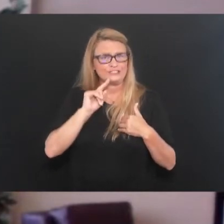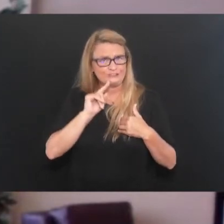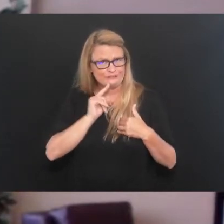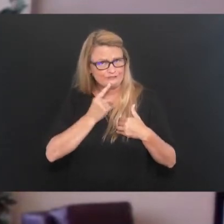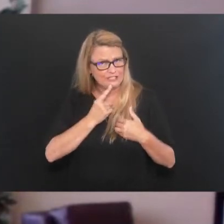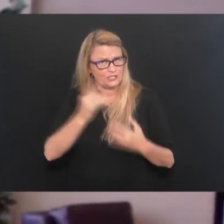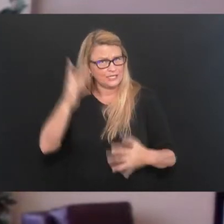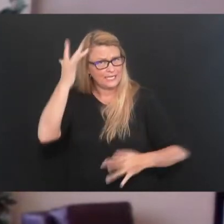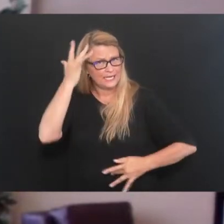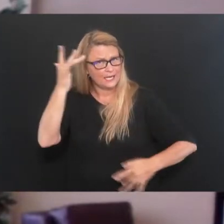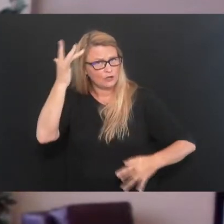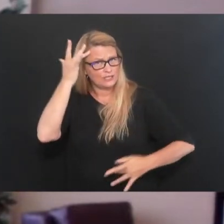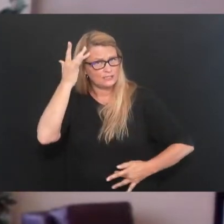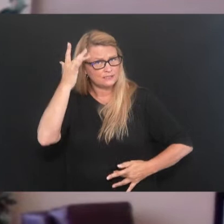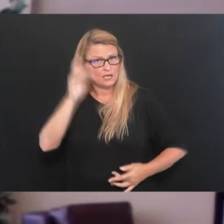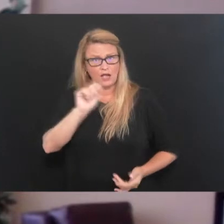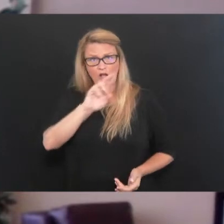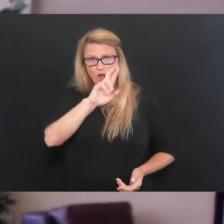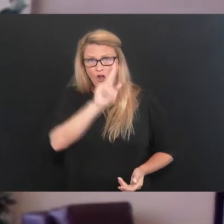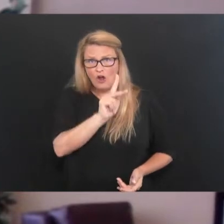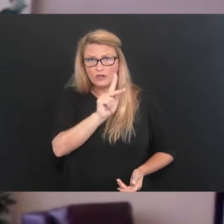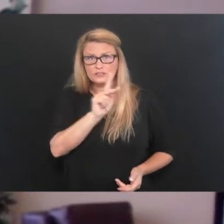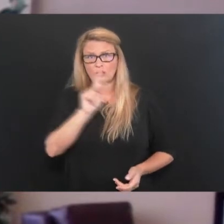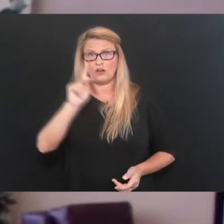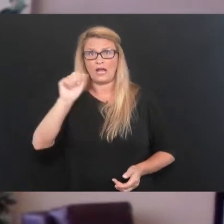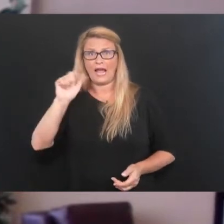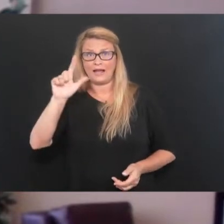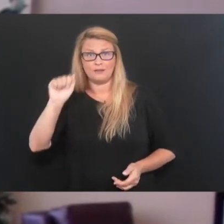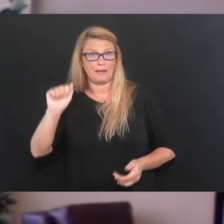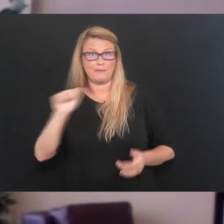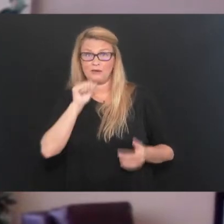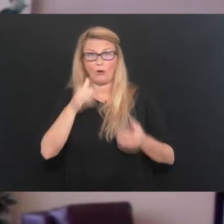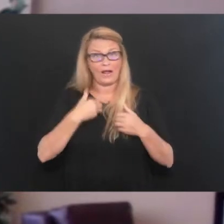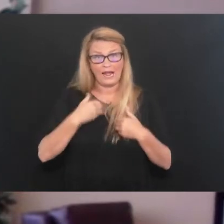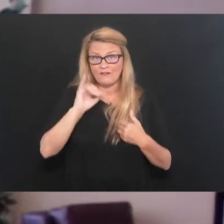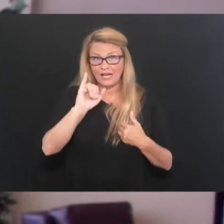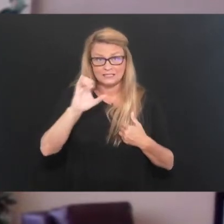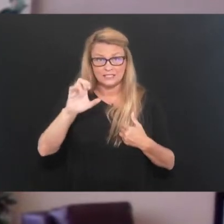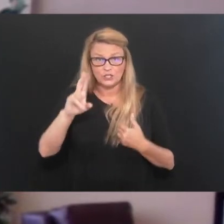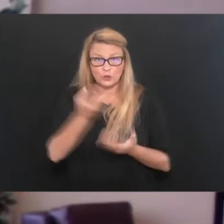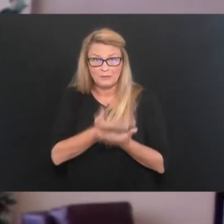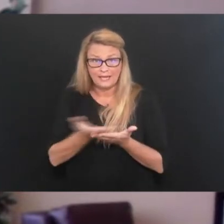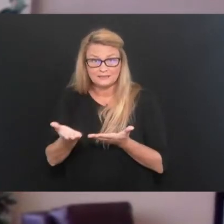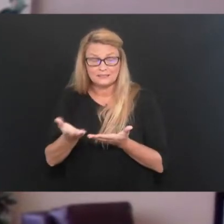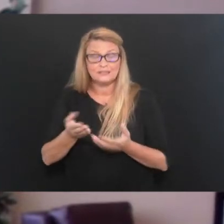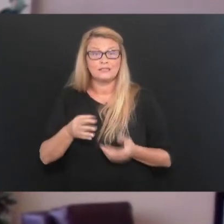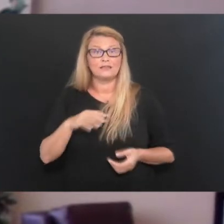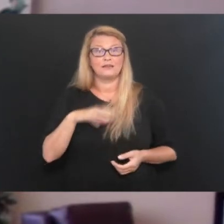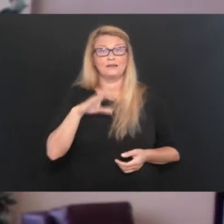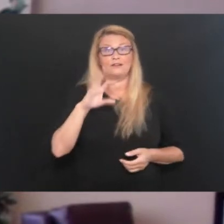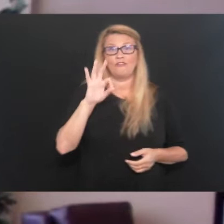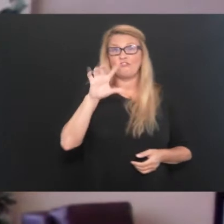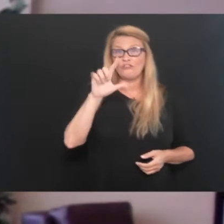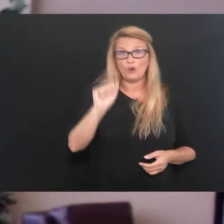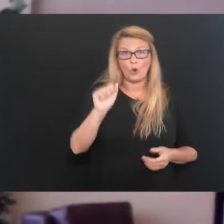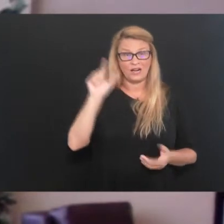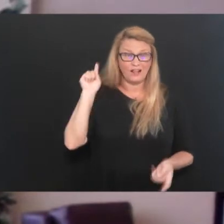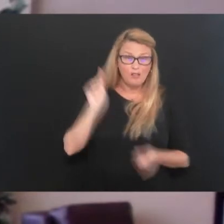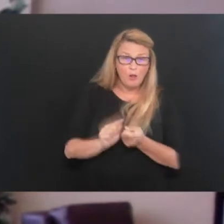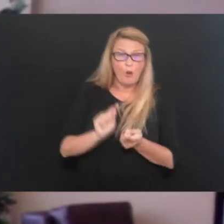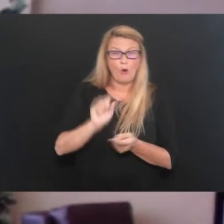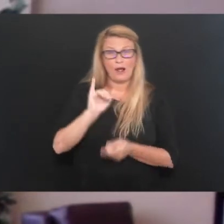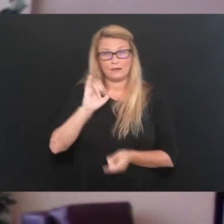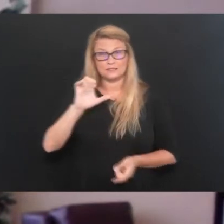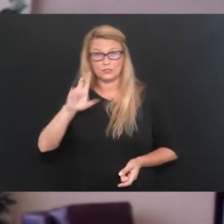said, Arkansas and Alabama are out of ICU beds. State of Florida is very low on ICU beds. And